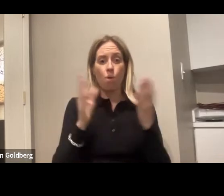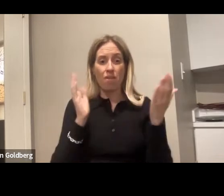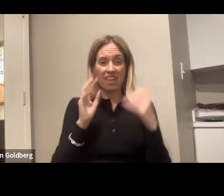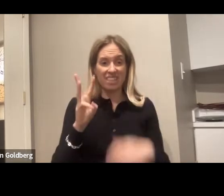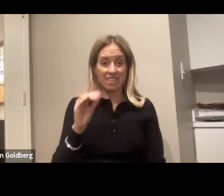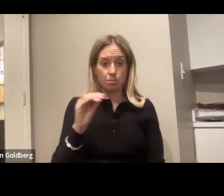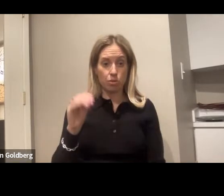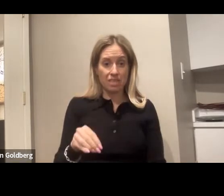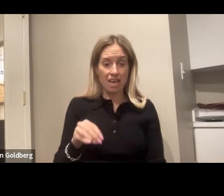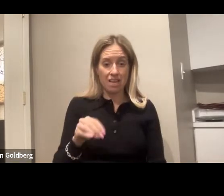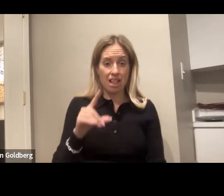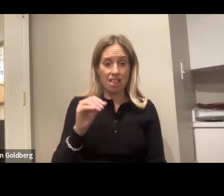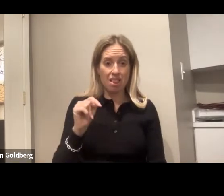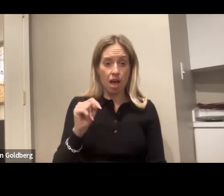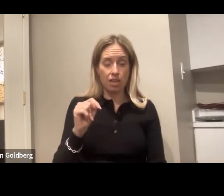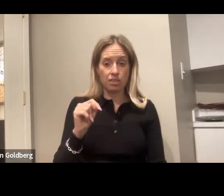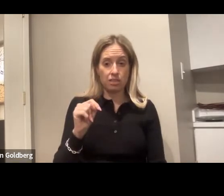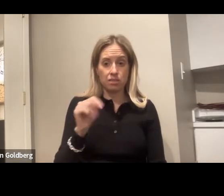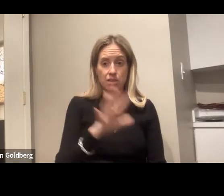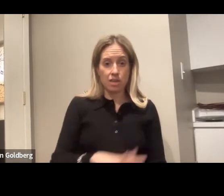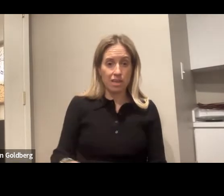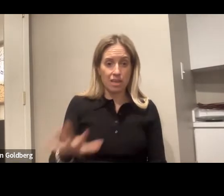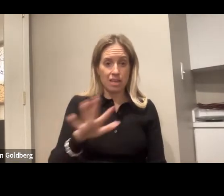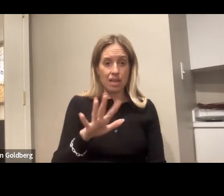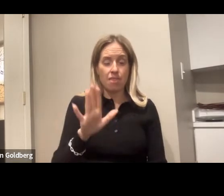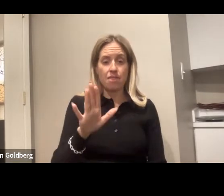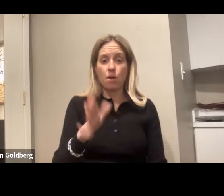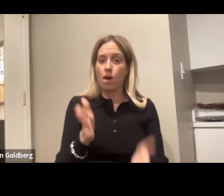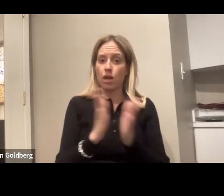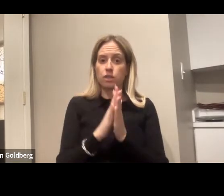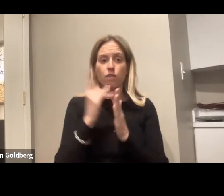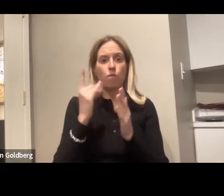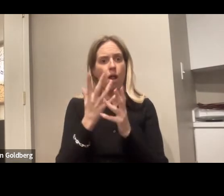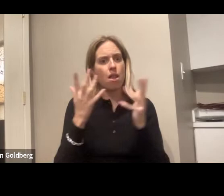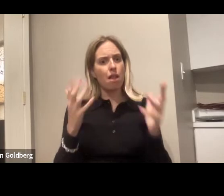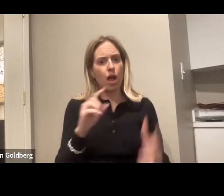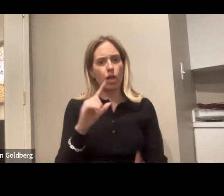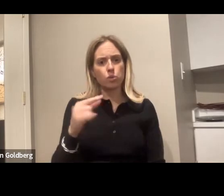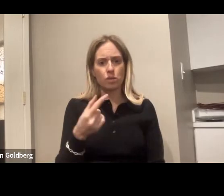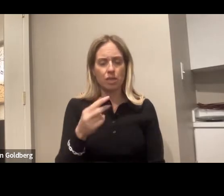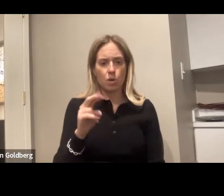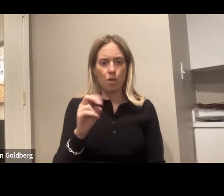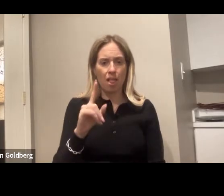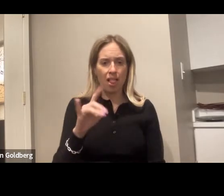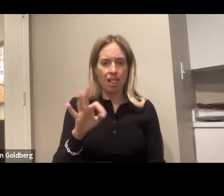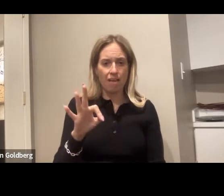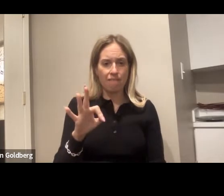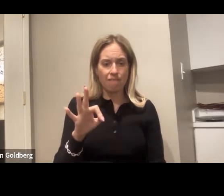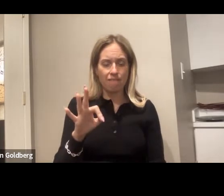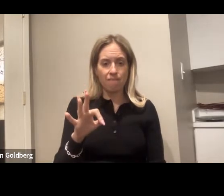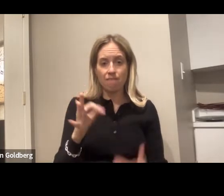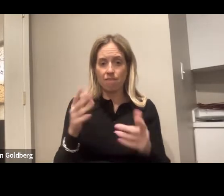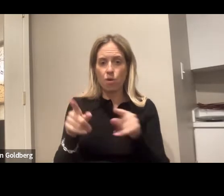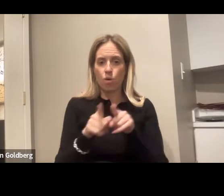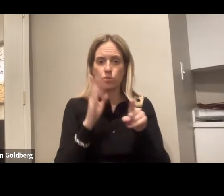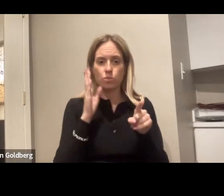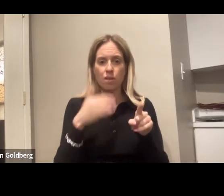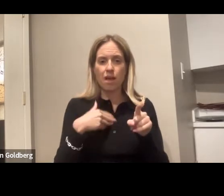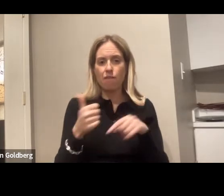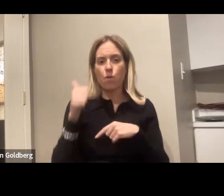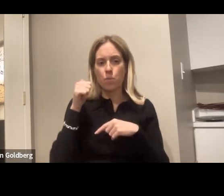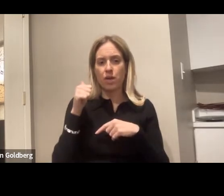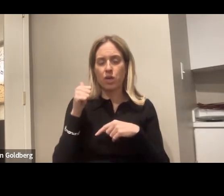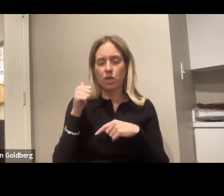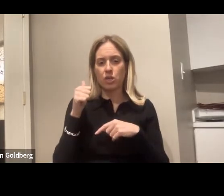occupancy. So they were asking for a lot of zoning relief. I mean, they were basically populating most. They were also going to have a rear deck that comes